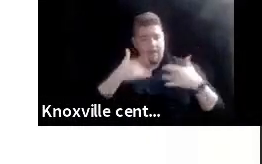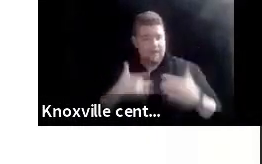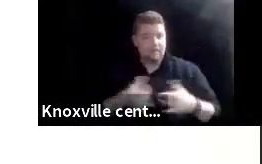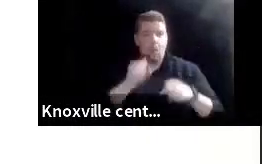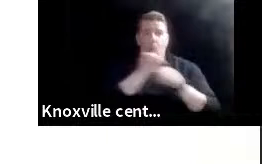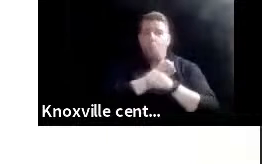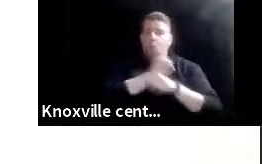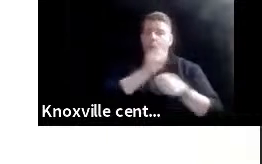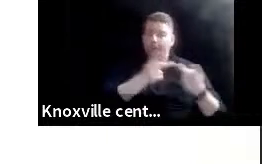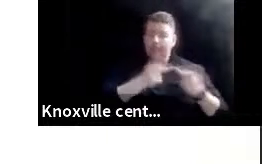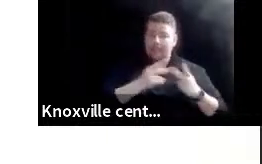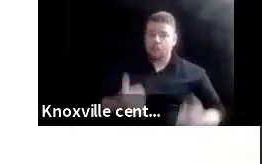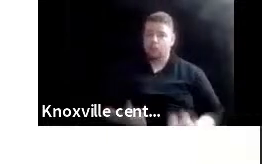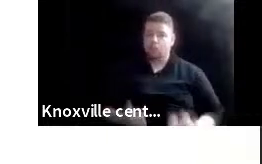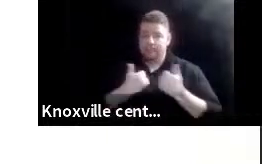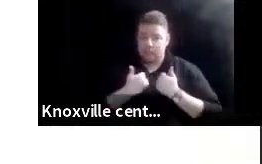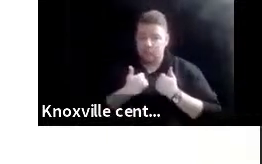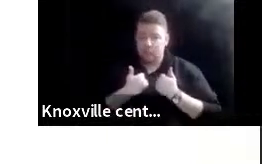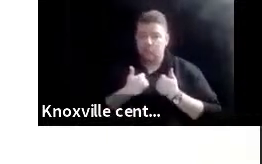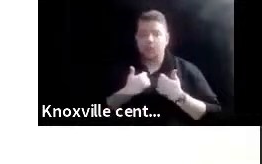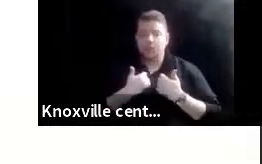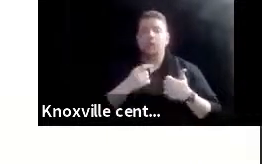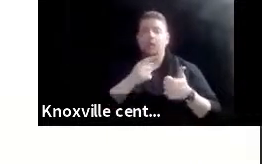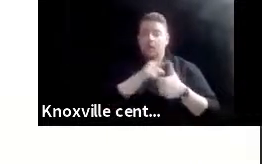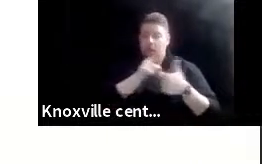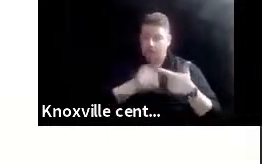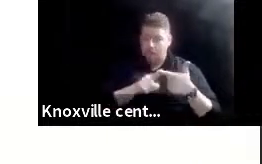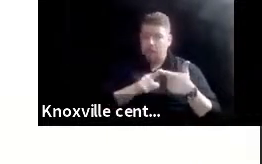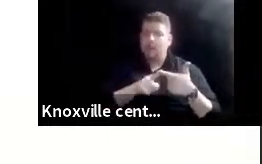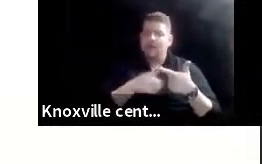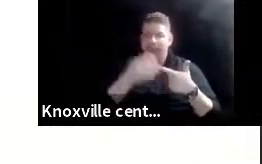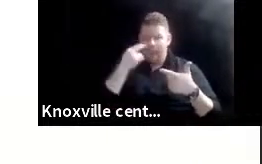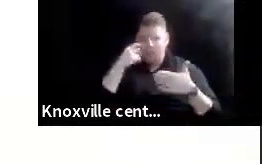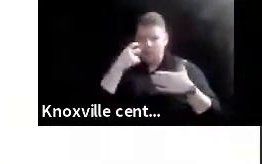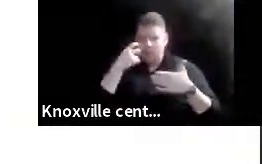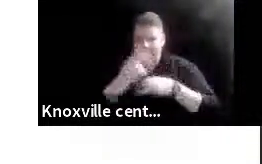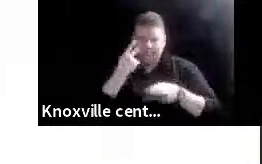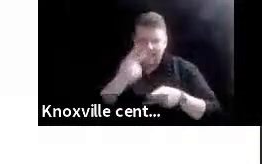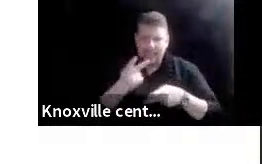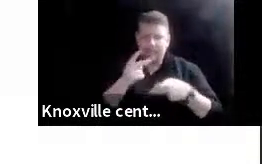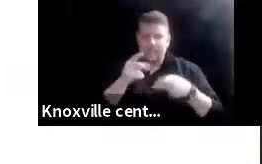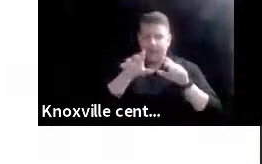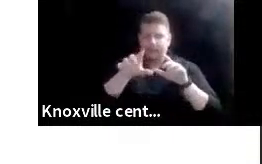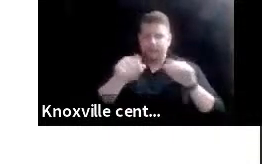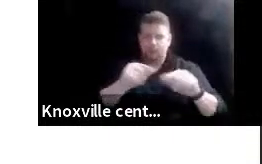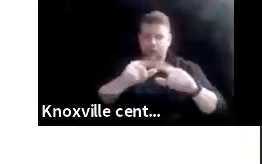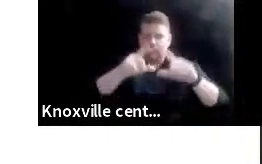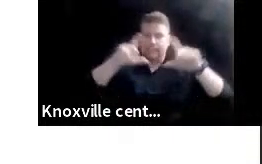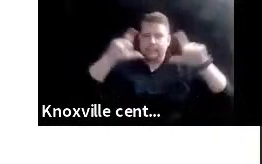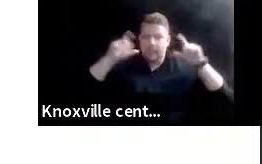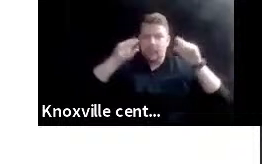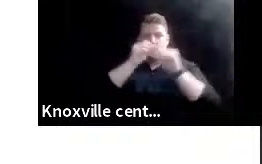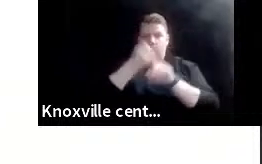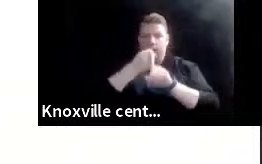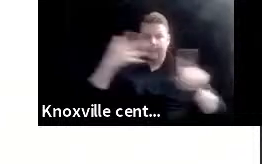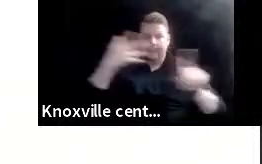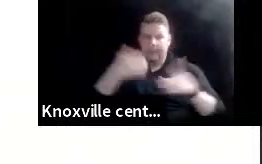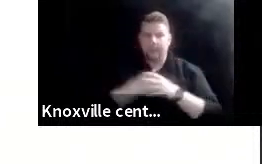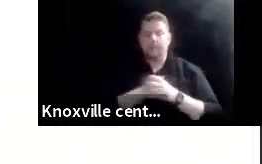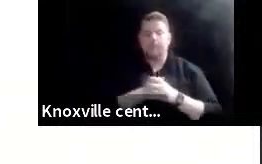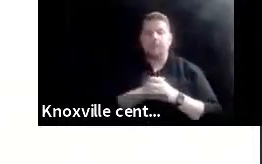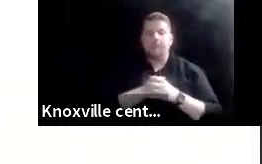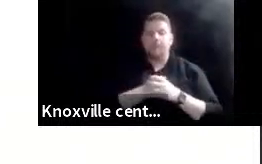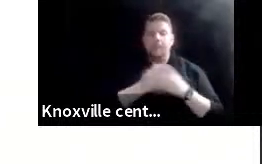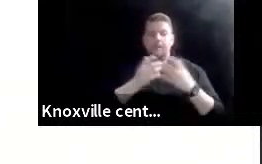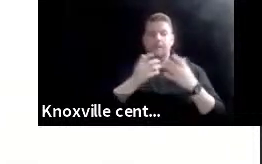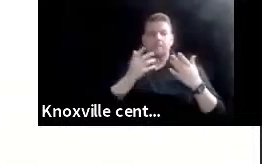are workplace and residential. I know this may be a little hard to see now. I am going to zoom in and show those in detail.